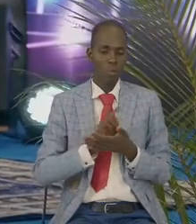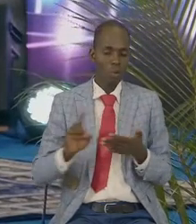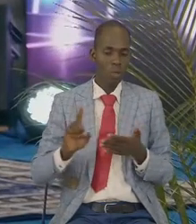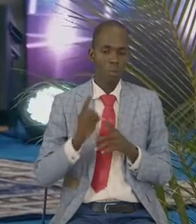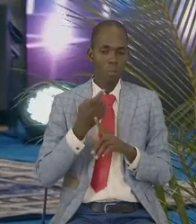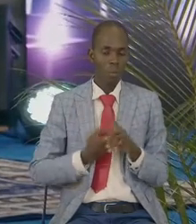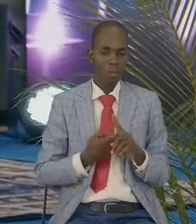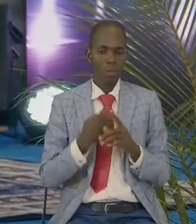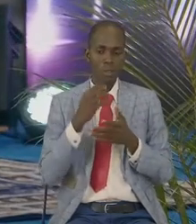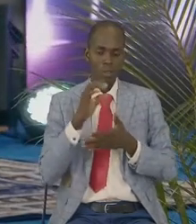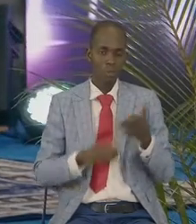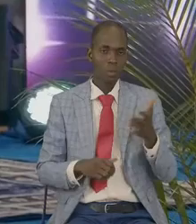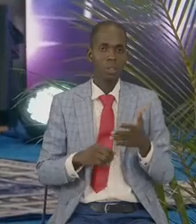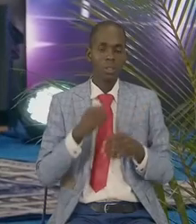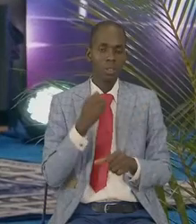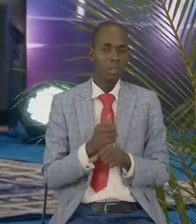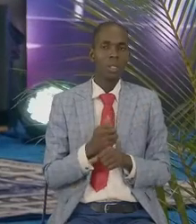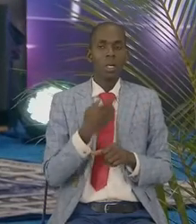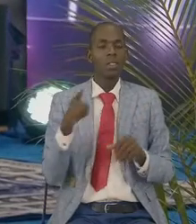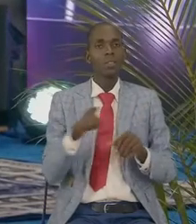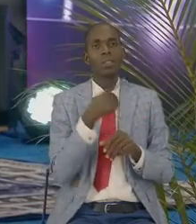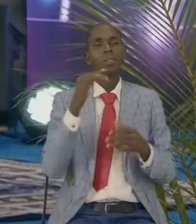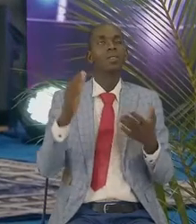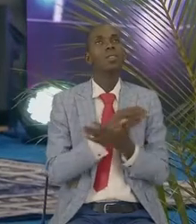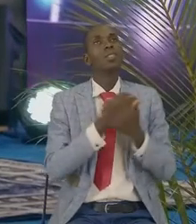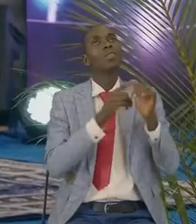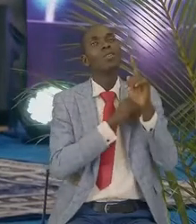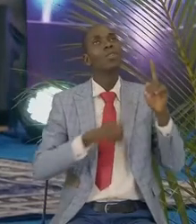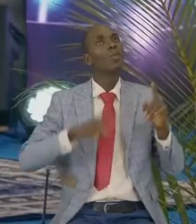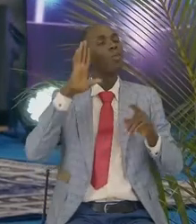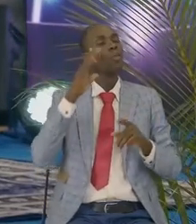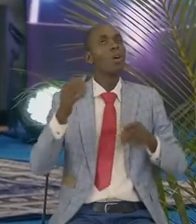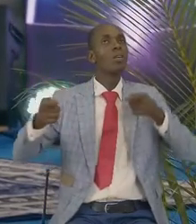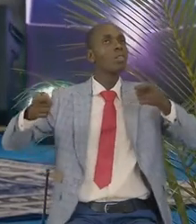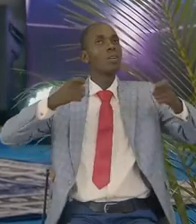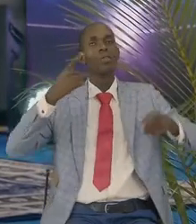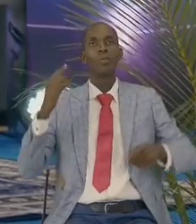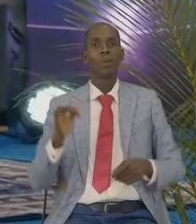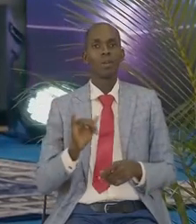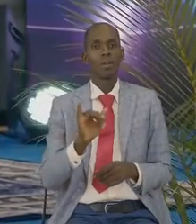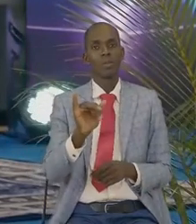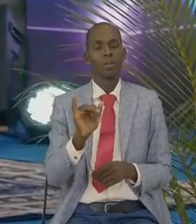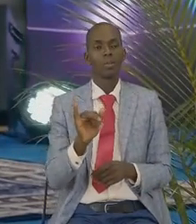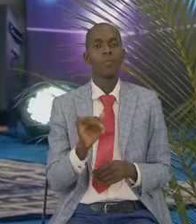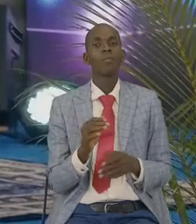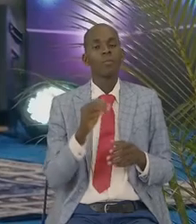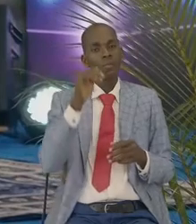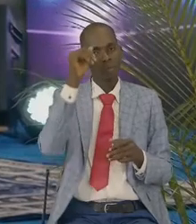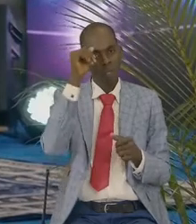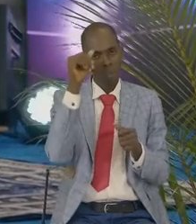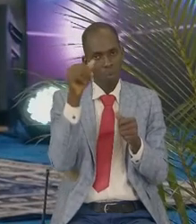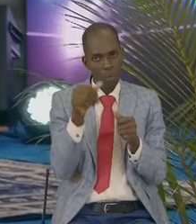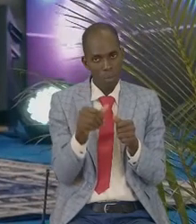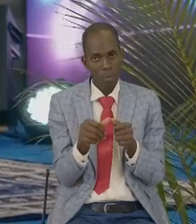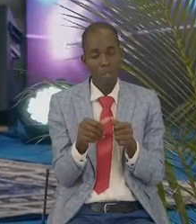the Lord shall reign forever and ever. Here is manna. Remember that even